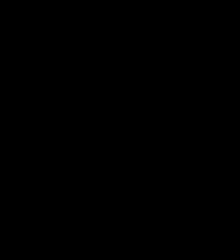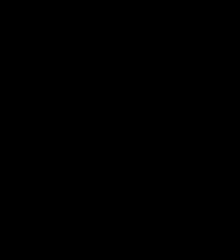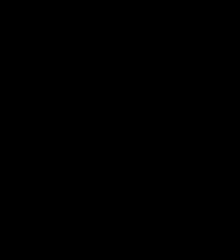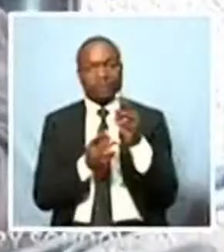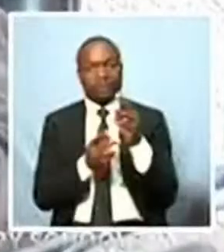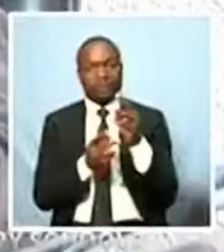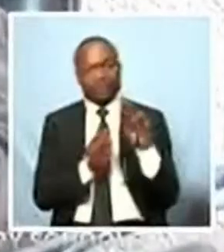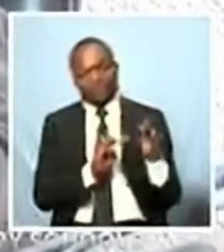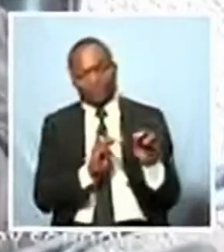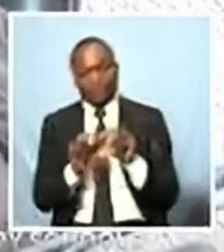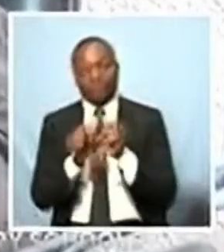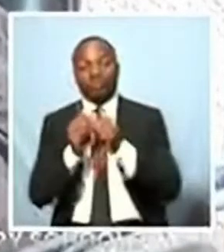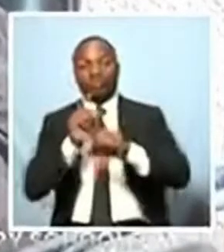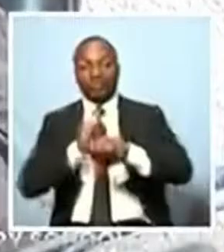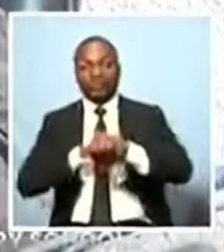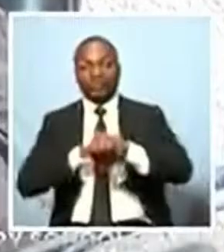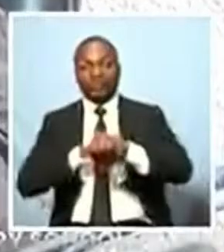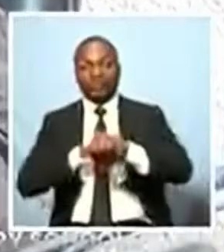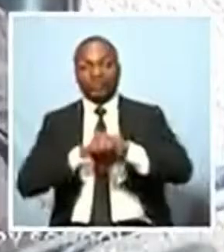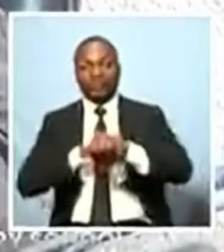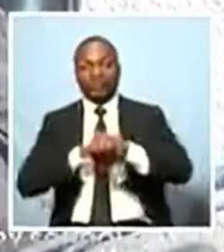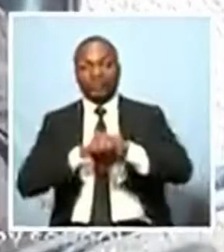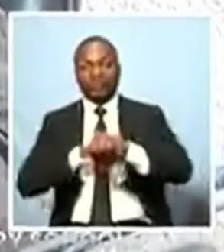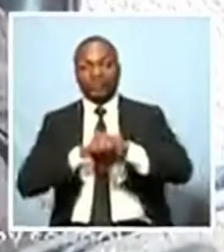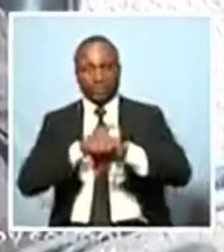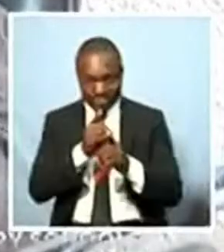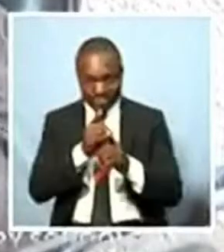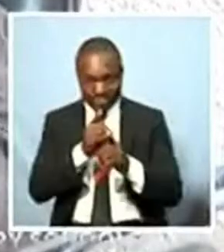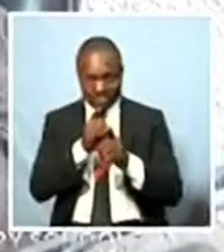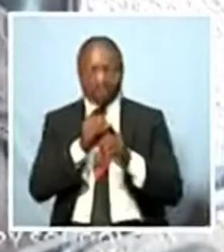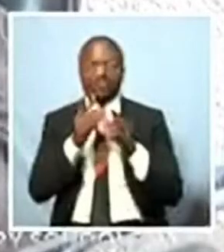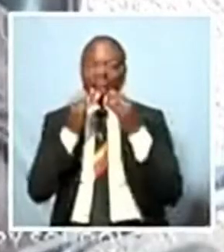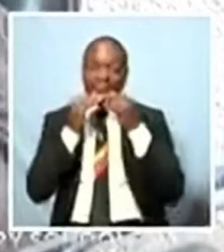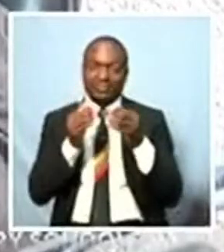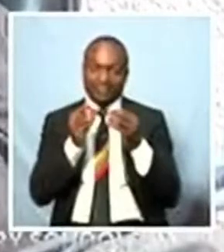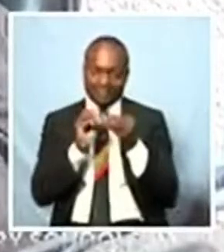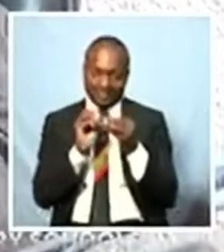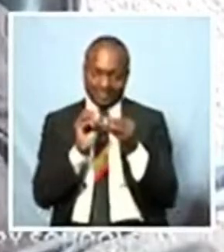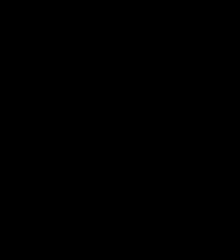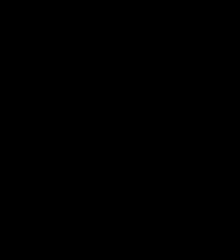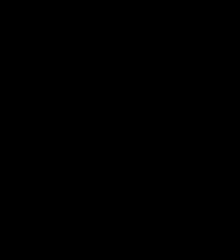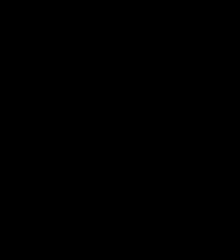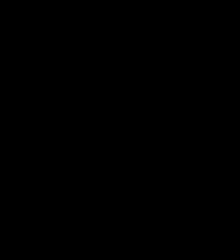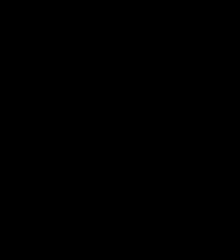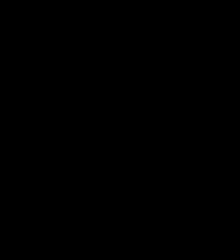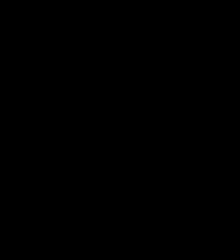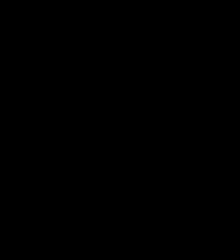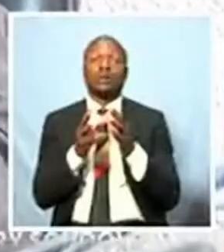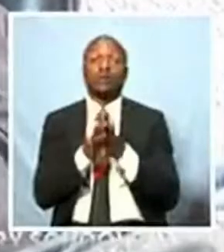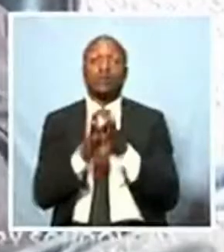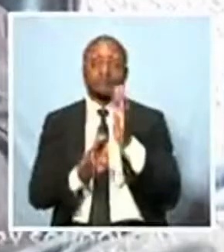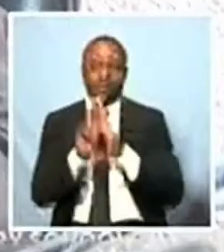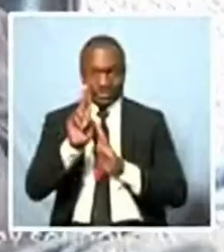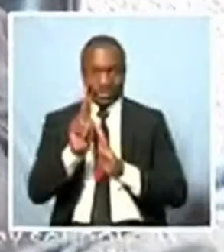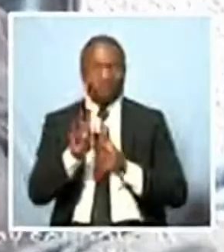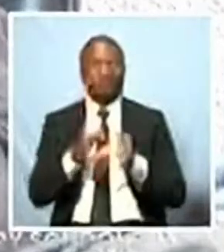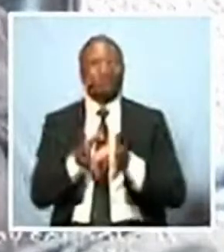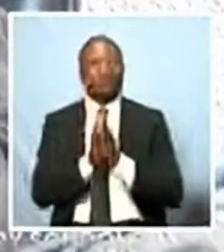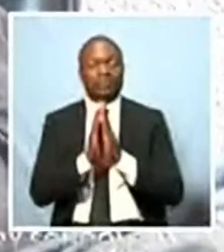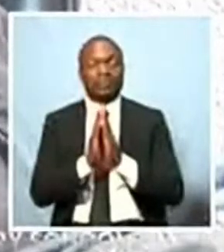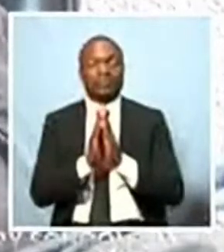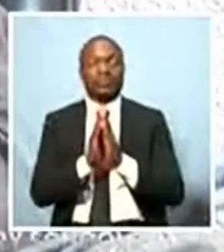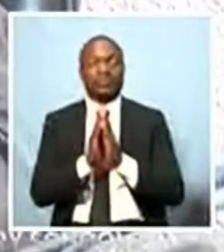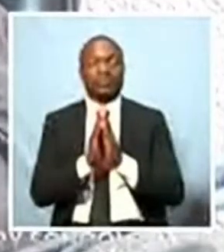with the times and make better decisions. So we are very grateful as the Kwame University. You have asked